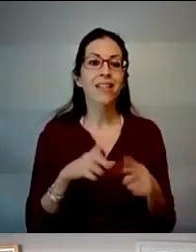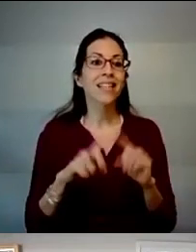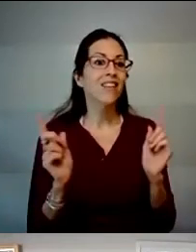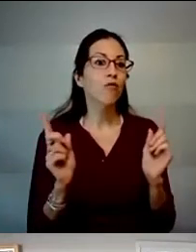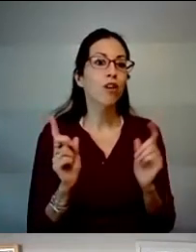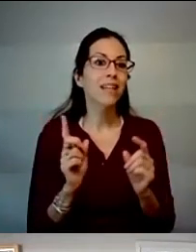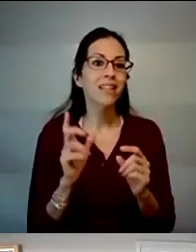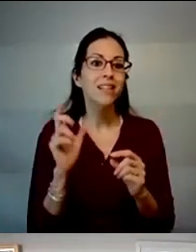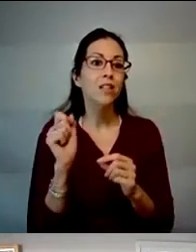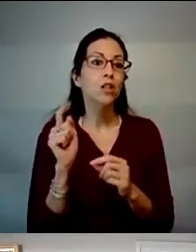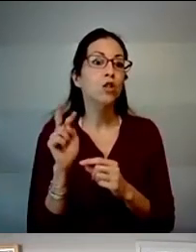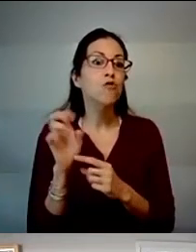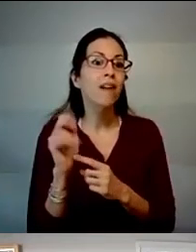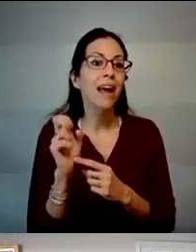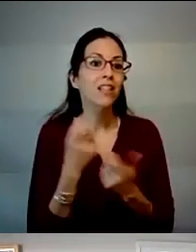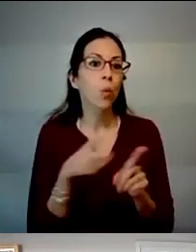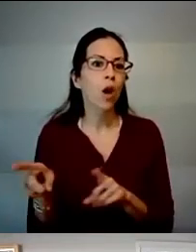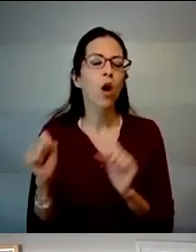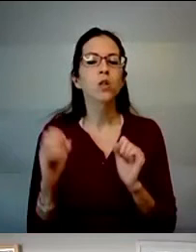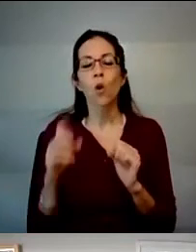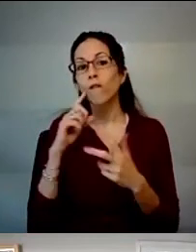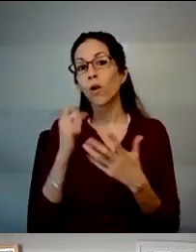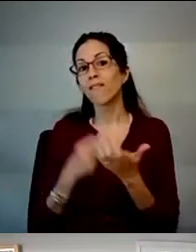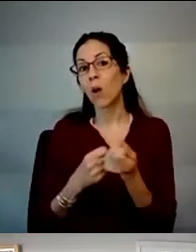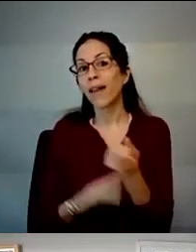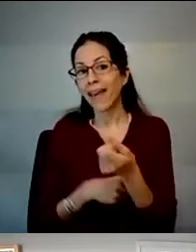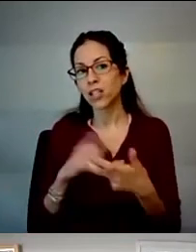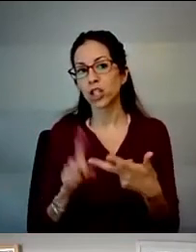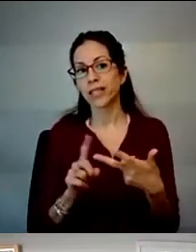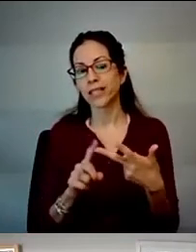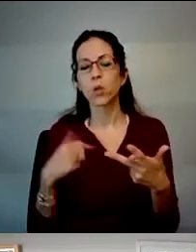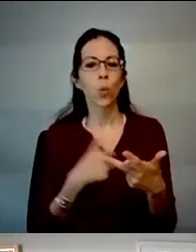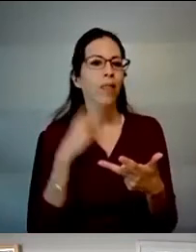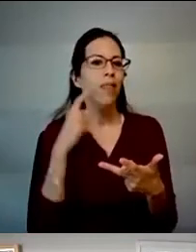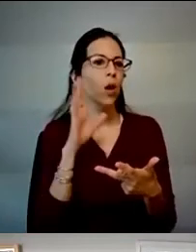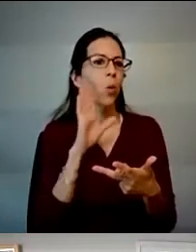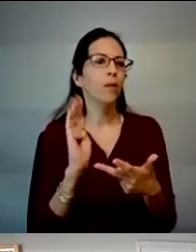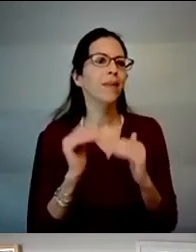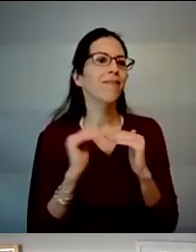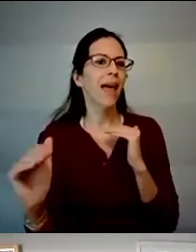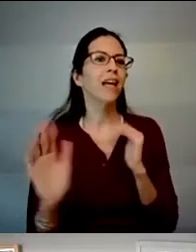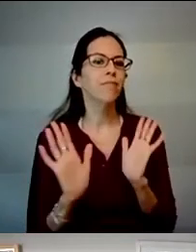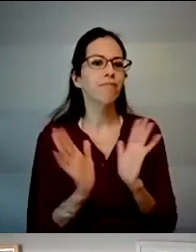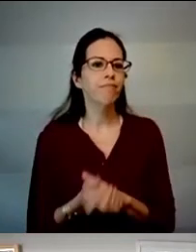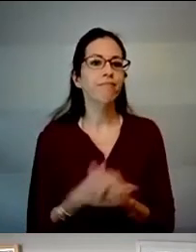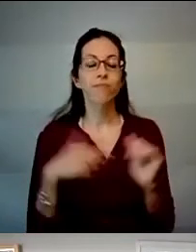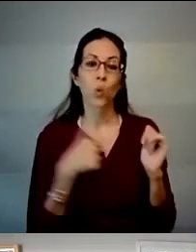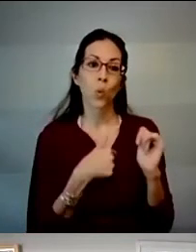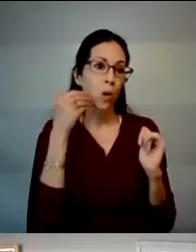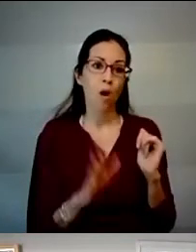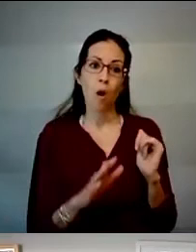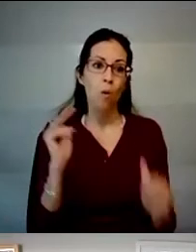And that's why I think the foundation right now is what they're estimating in the last quarter was saying that's going to be a pretty flat, because we just don't know. The markets have